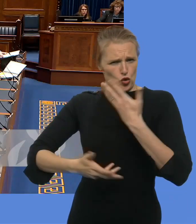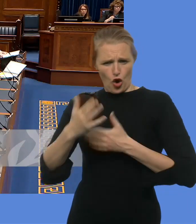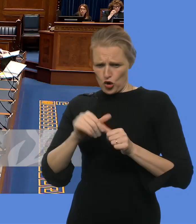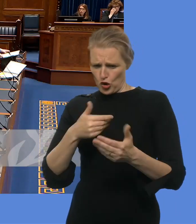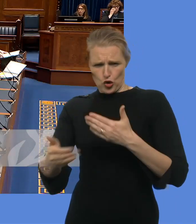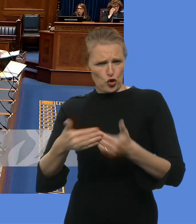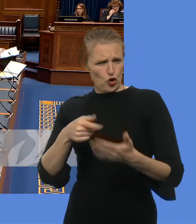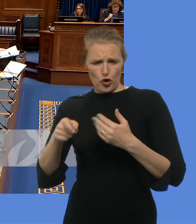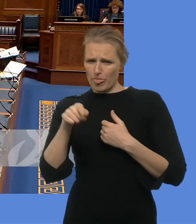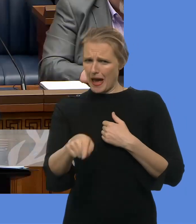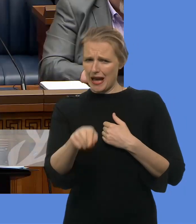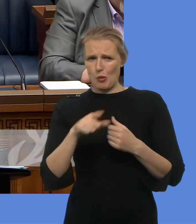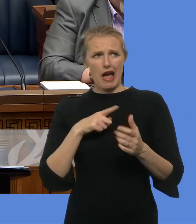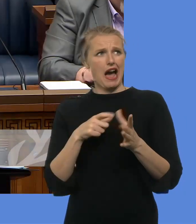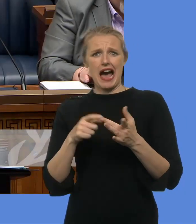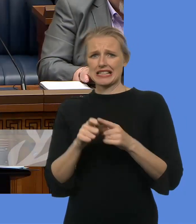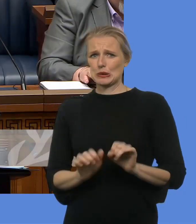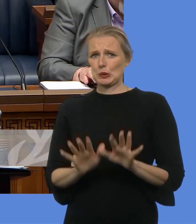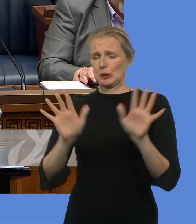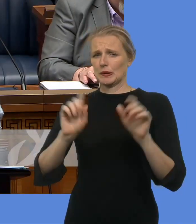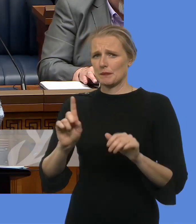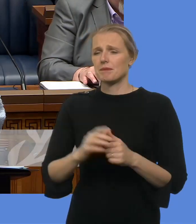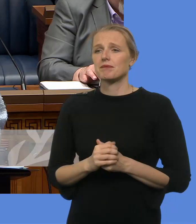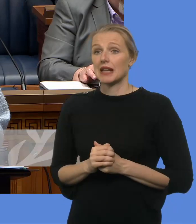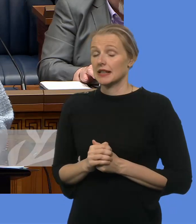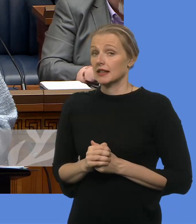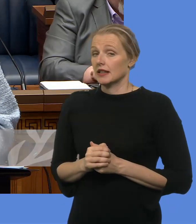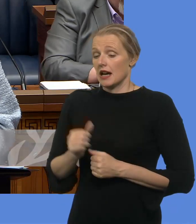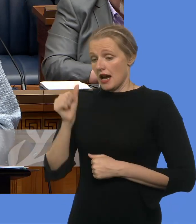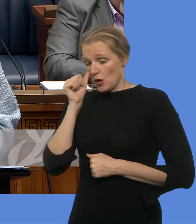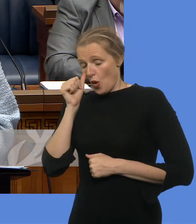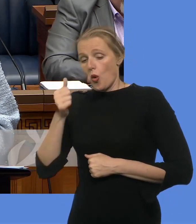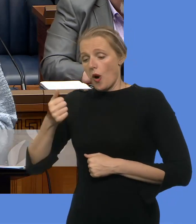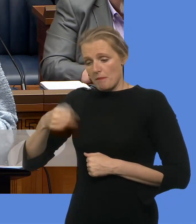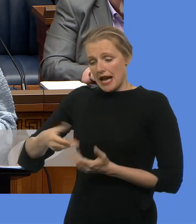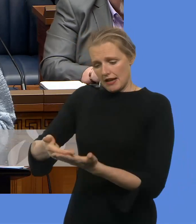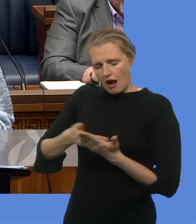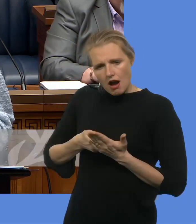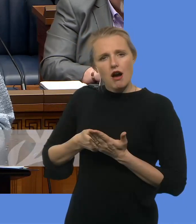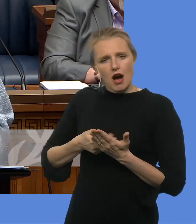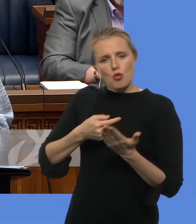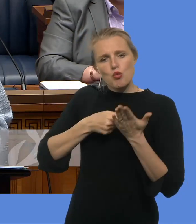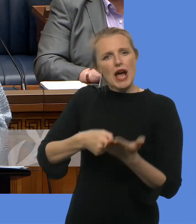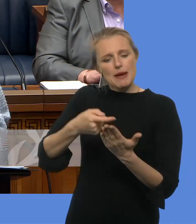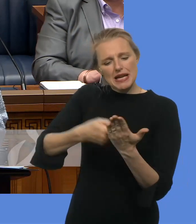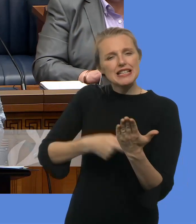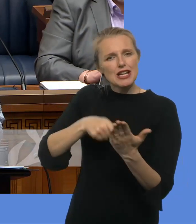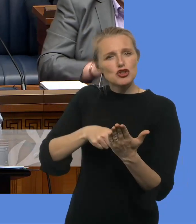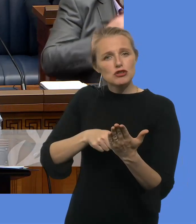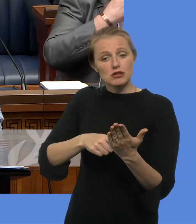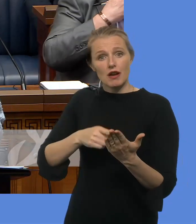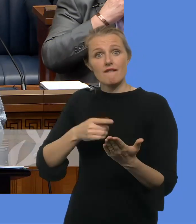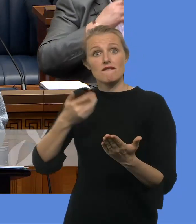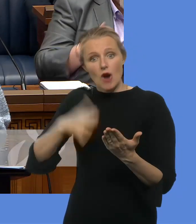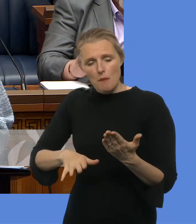So, I understand a set of evidence-based recommendation, a draft set of